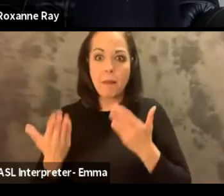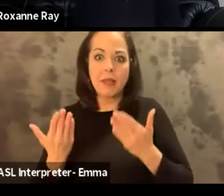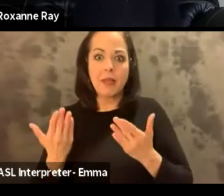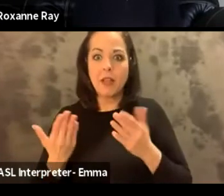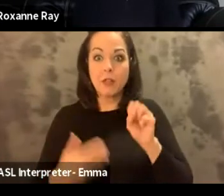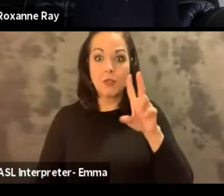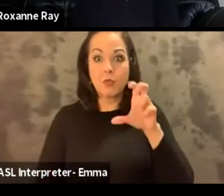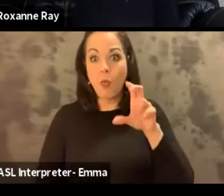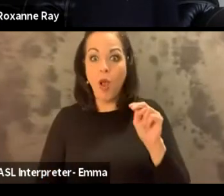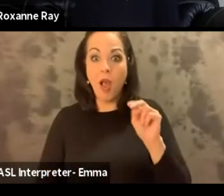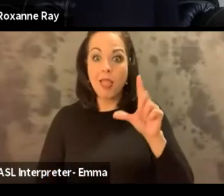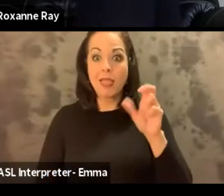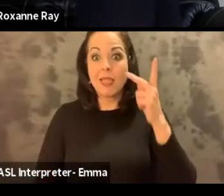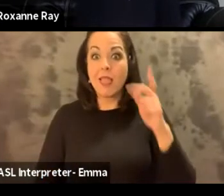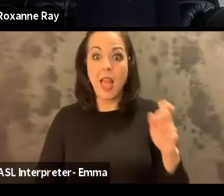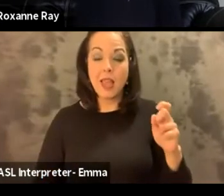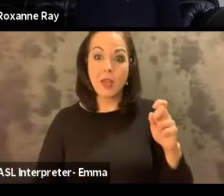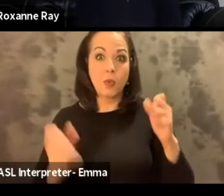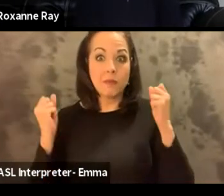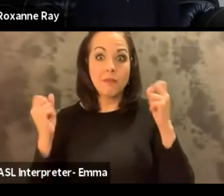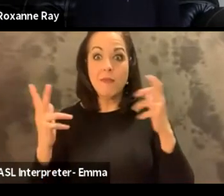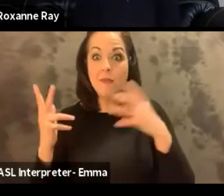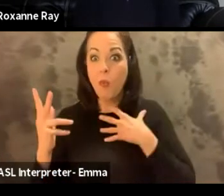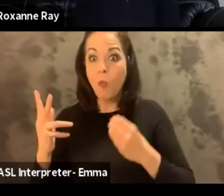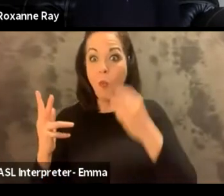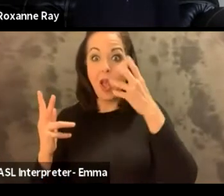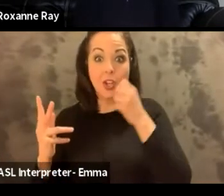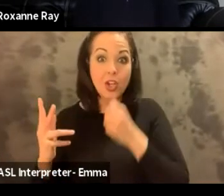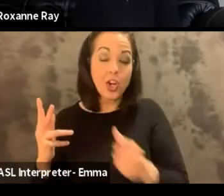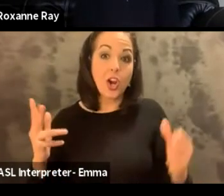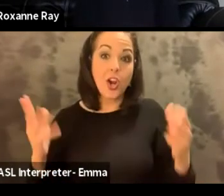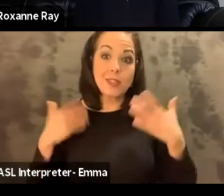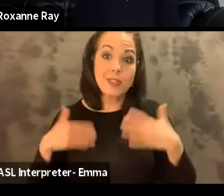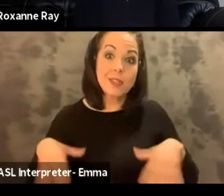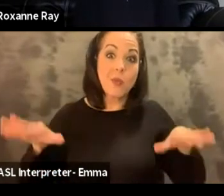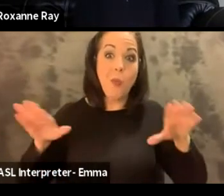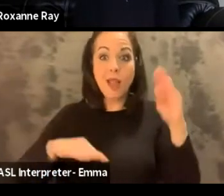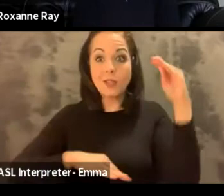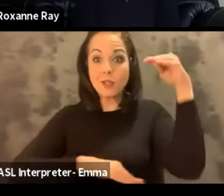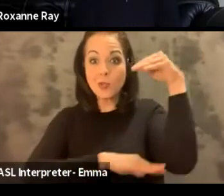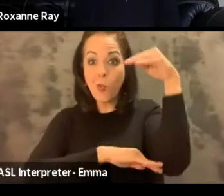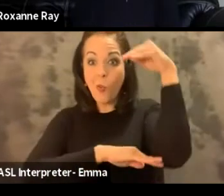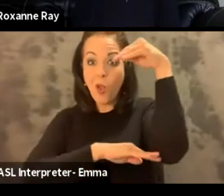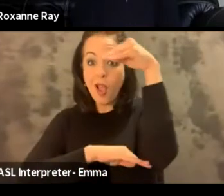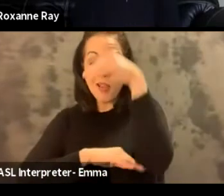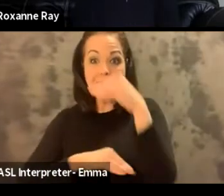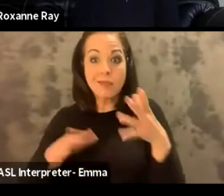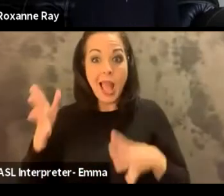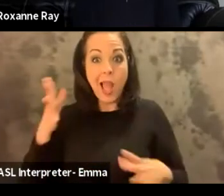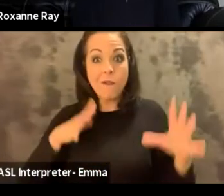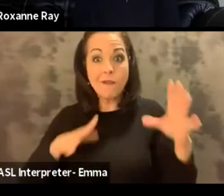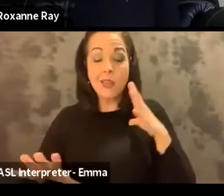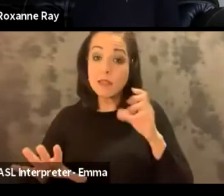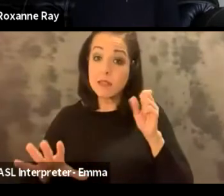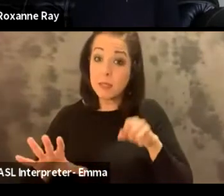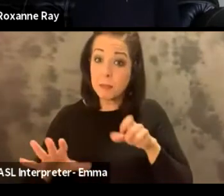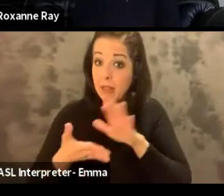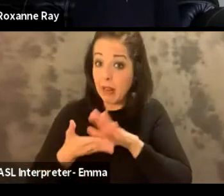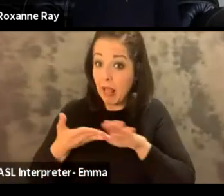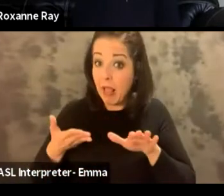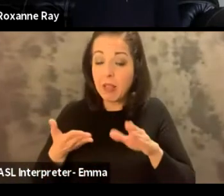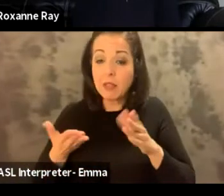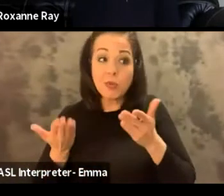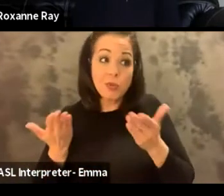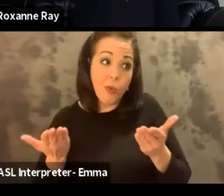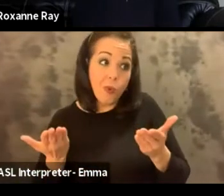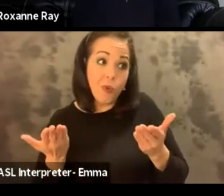with a whole bunch of white girls in white swan outfits, which is nice, or it could be